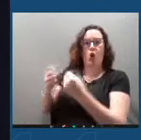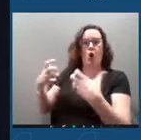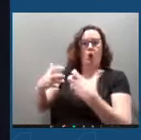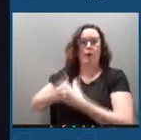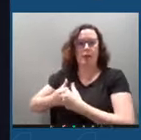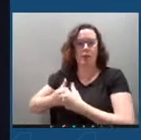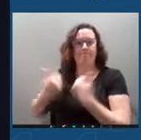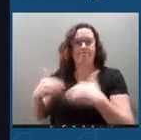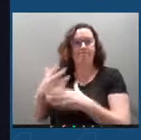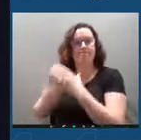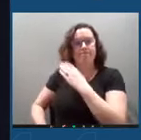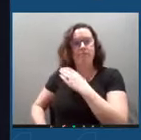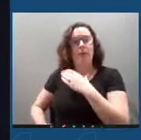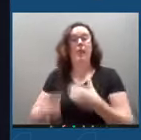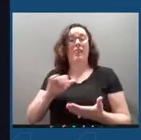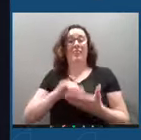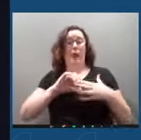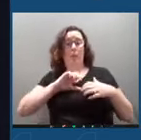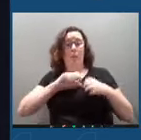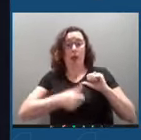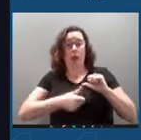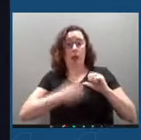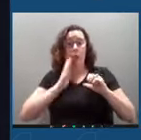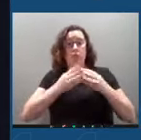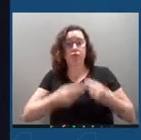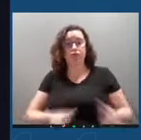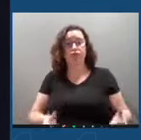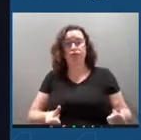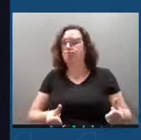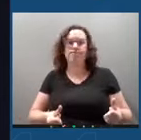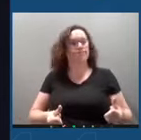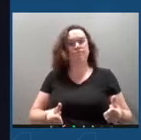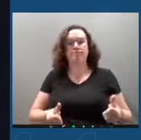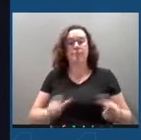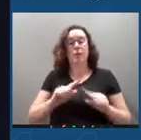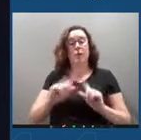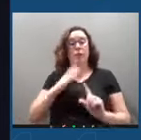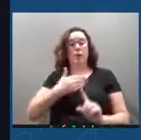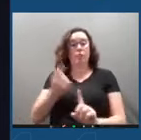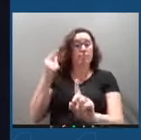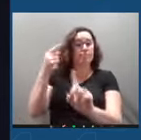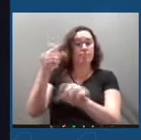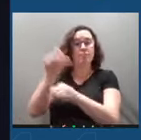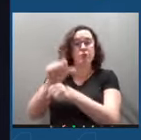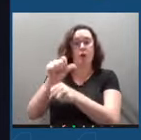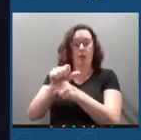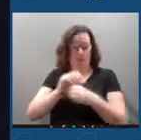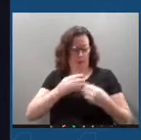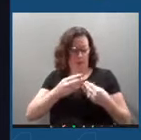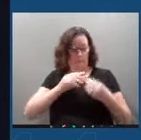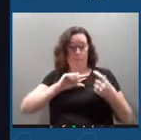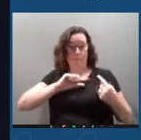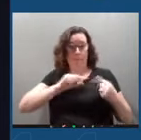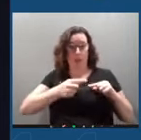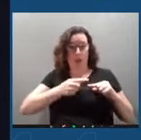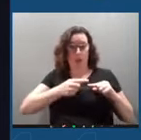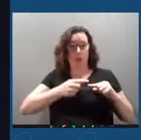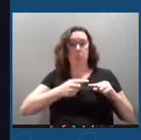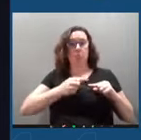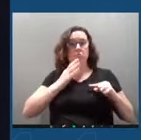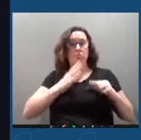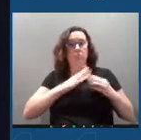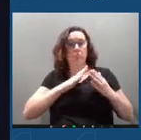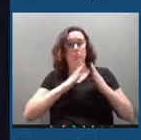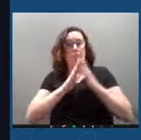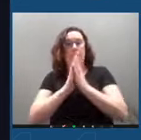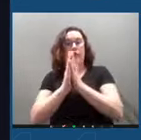said, never fully goes away. But our job is to turn that pain into something real meaningful. And